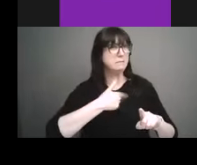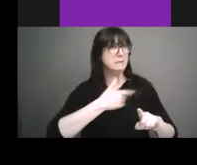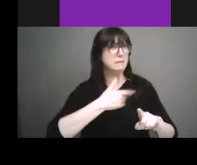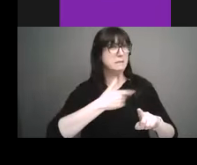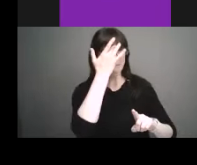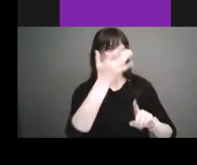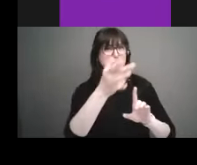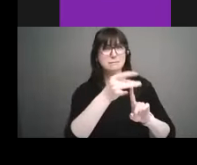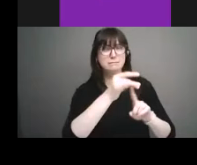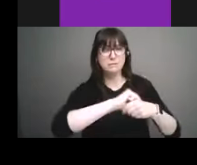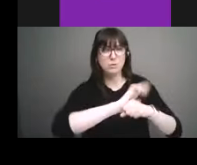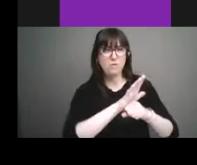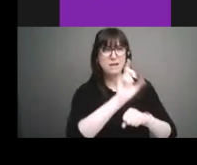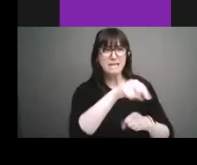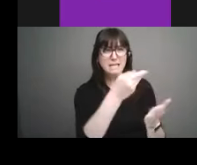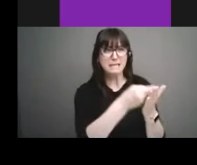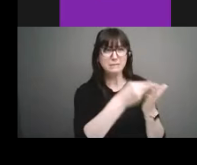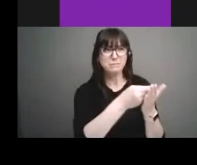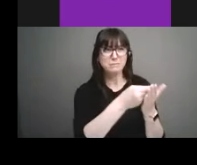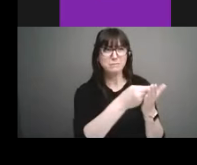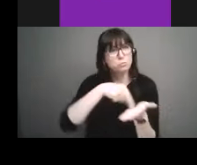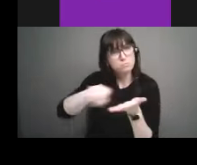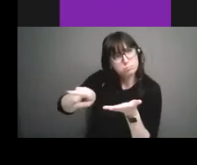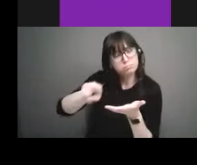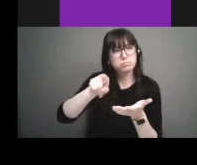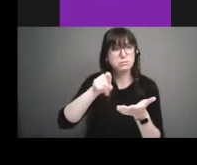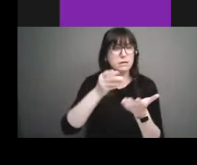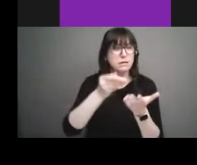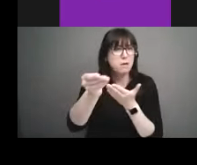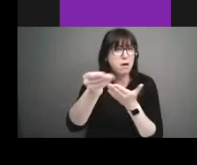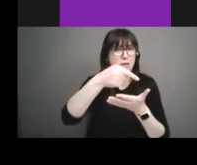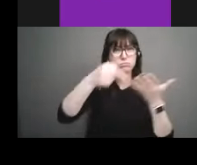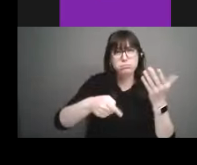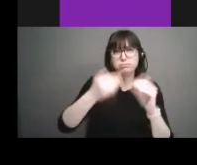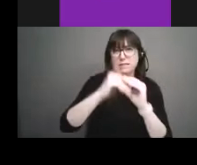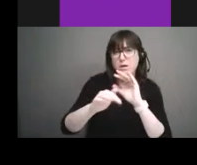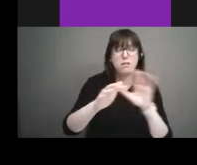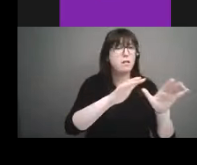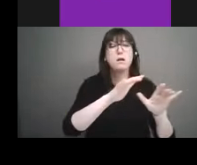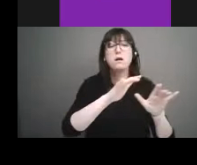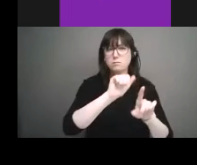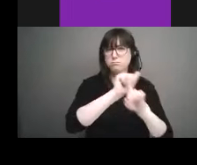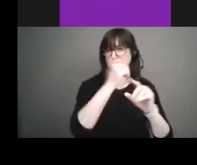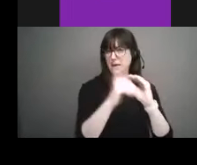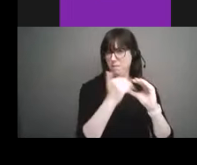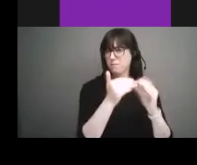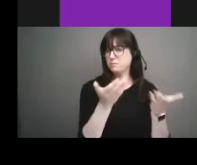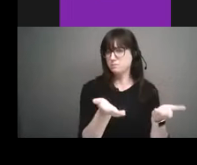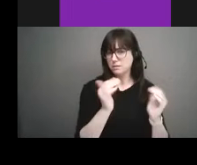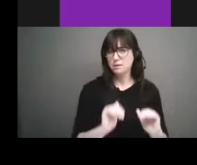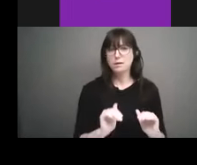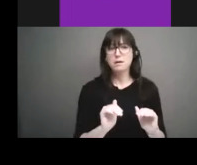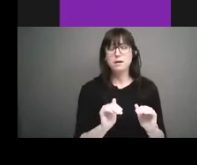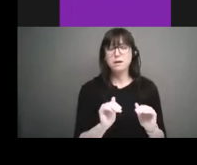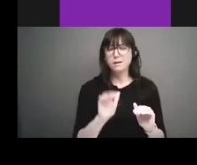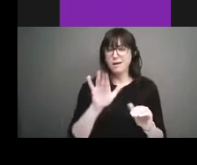they need funds to wire them, to send them through email, etc. And these